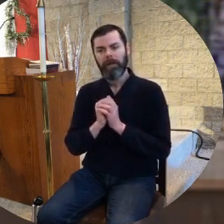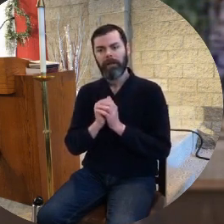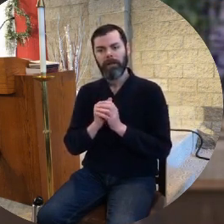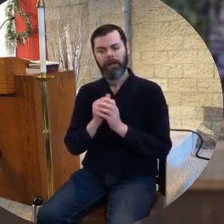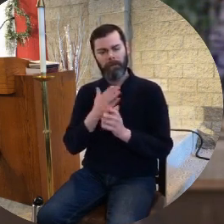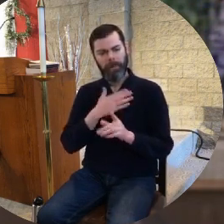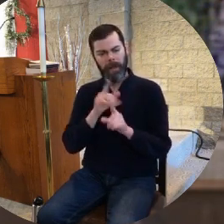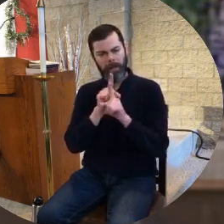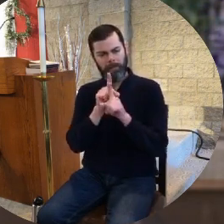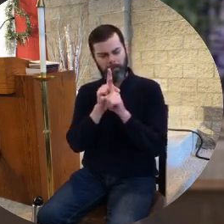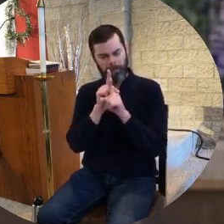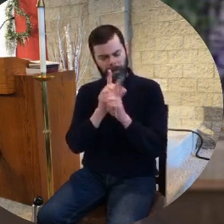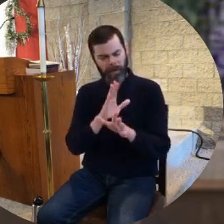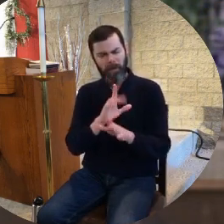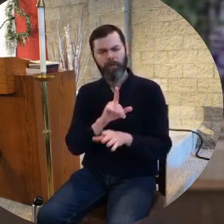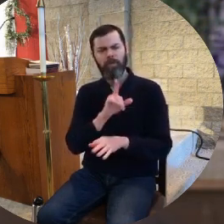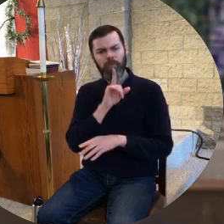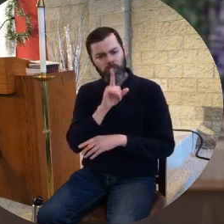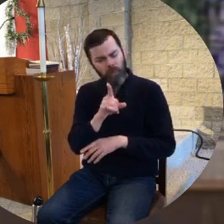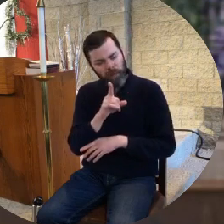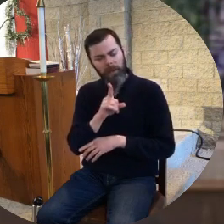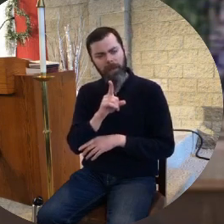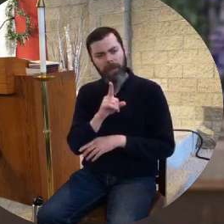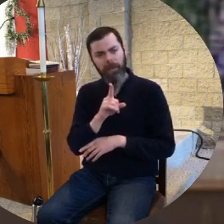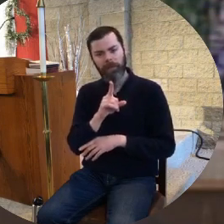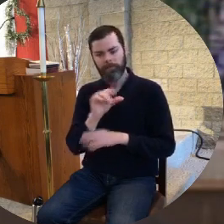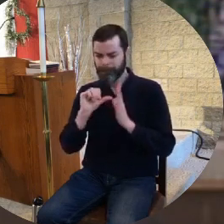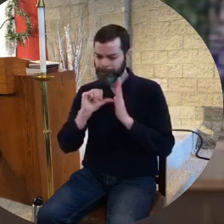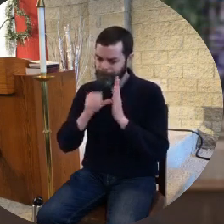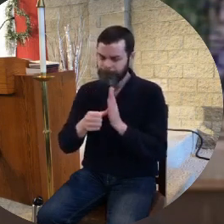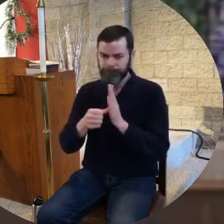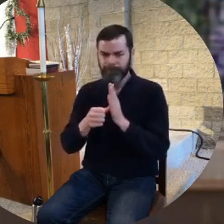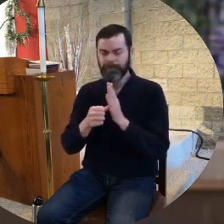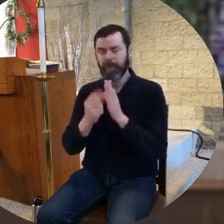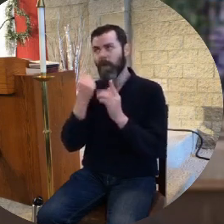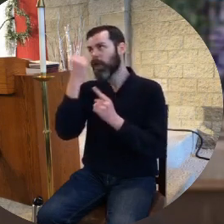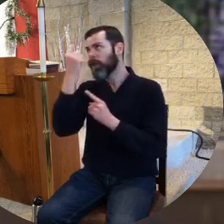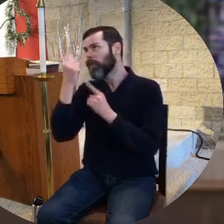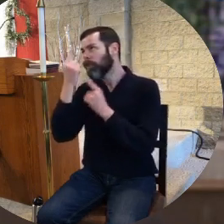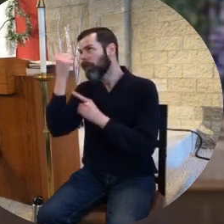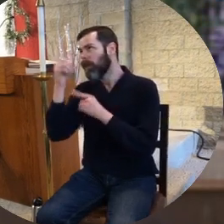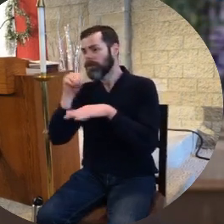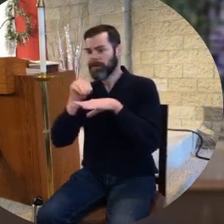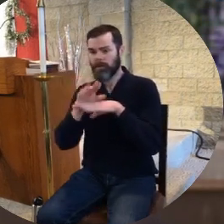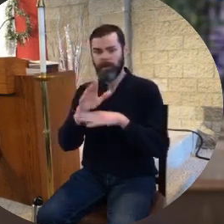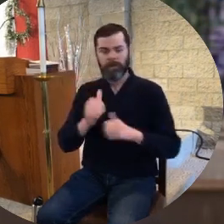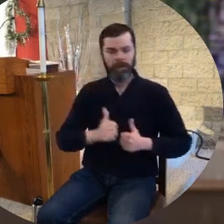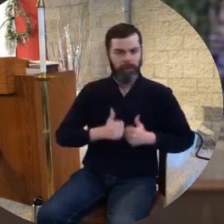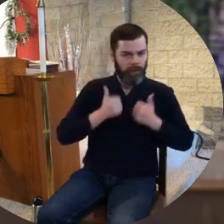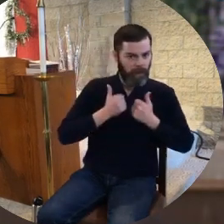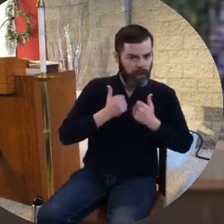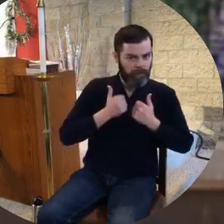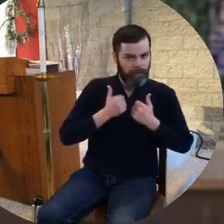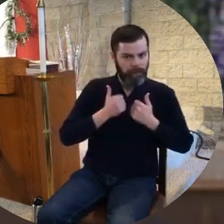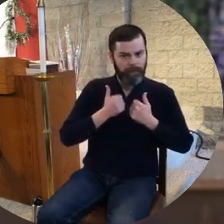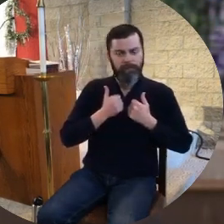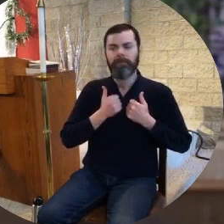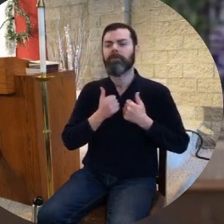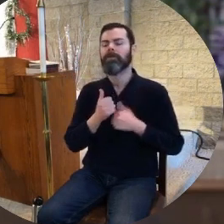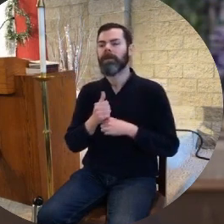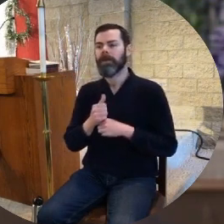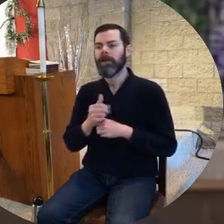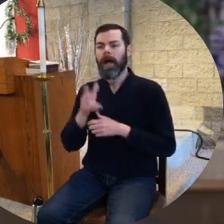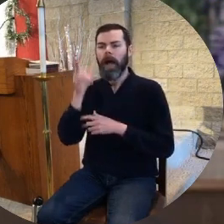mind produce after their kind. I could hear him saying, "We must change our thinking. We must change our